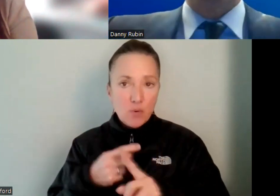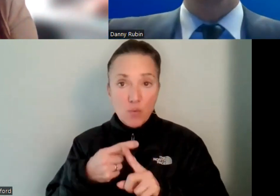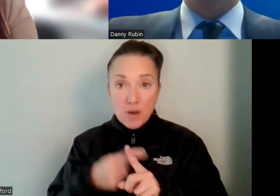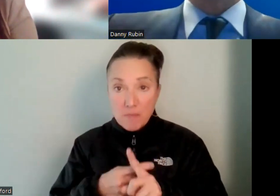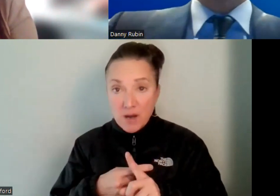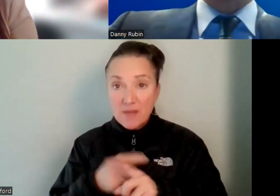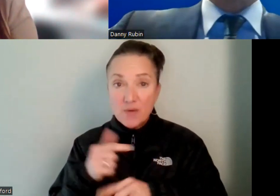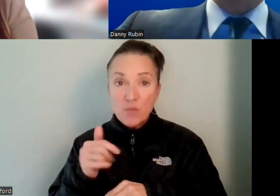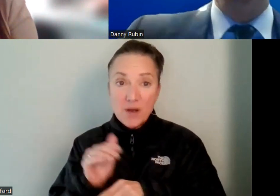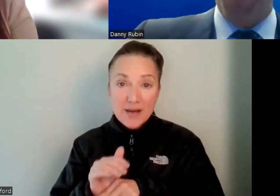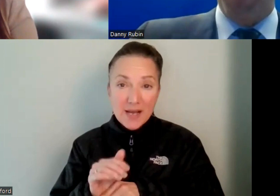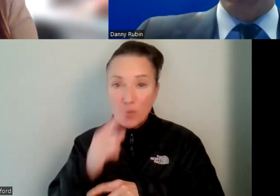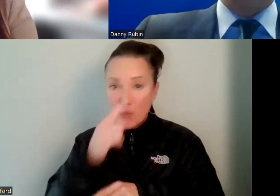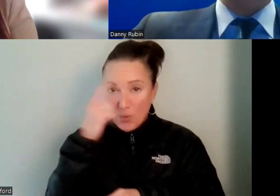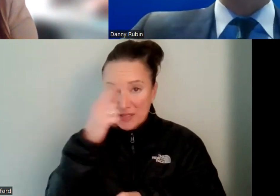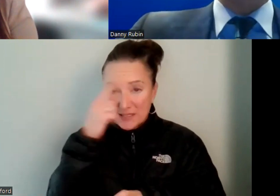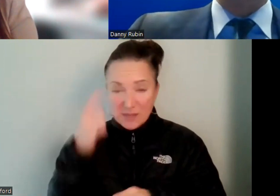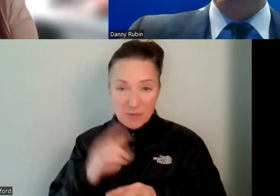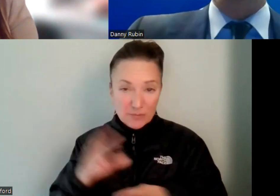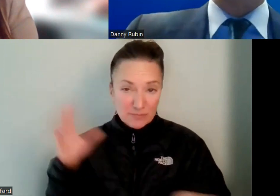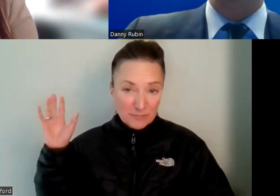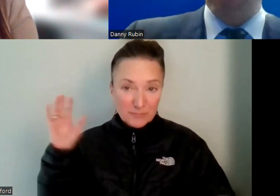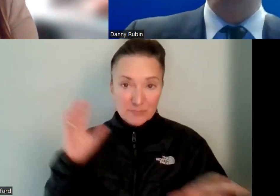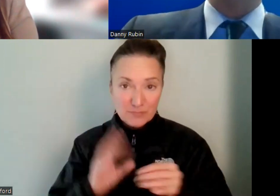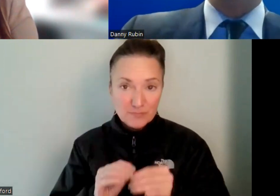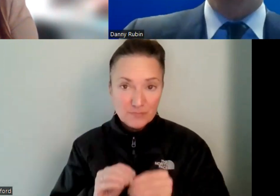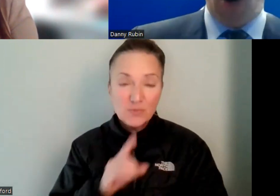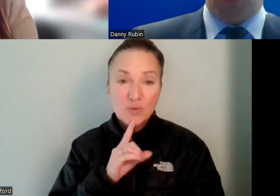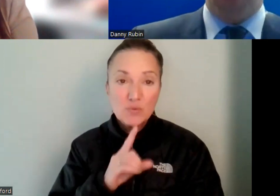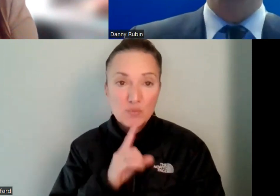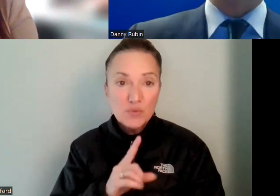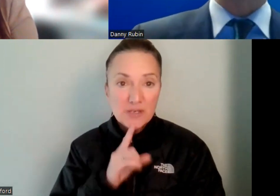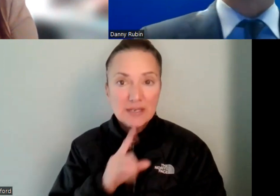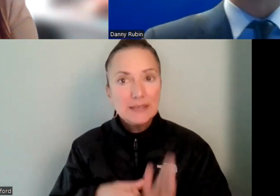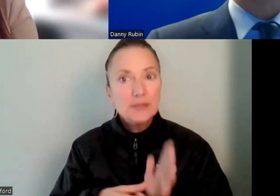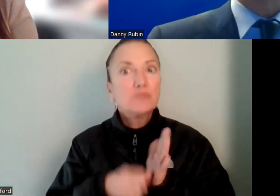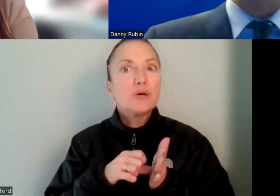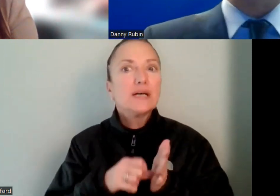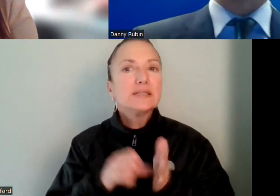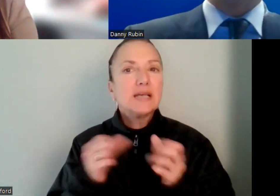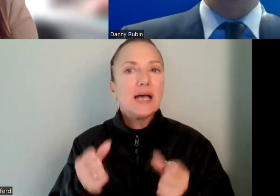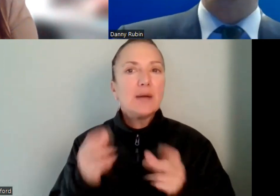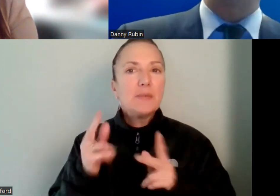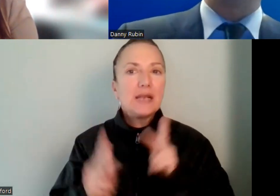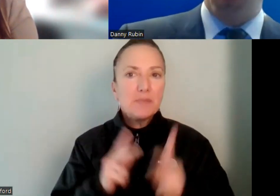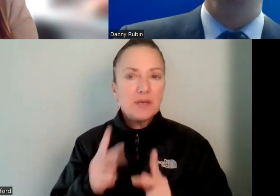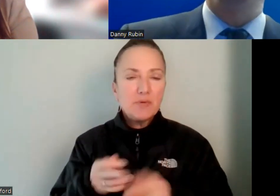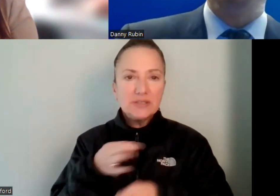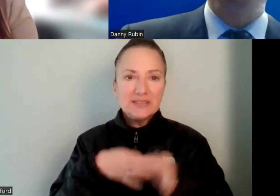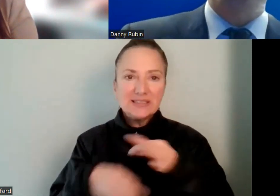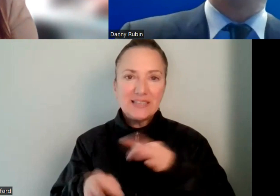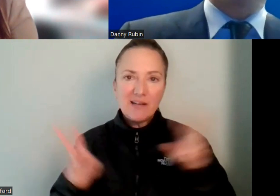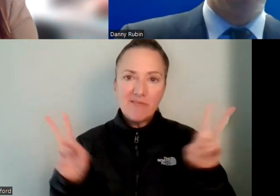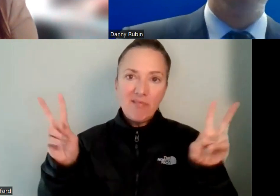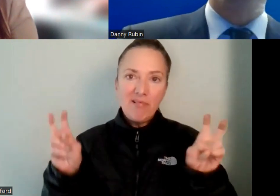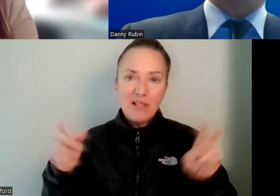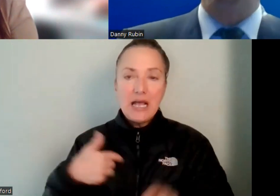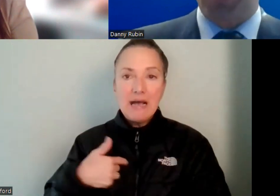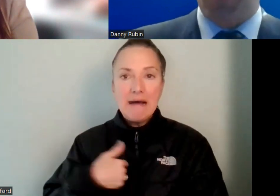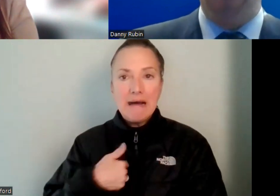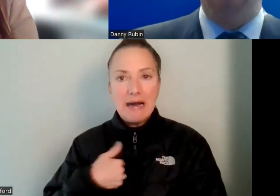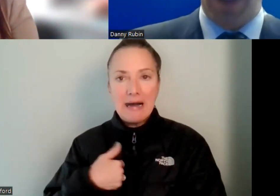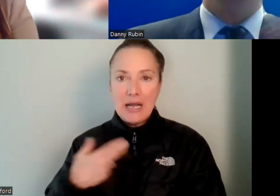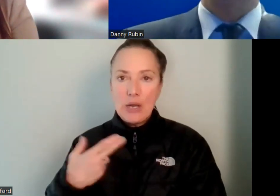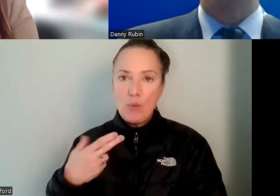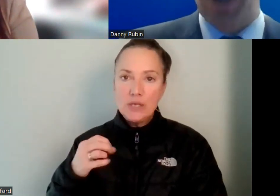many in the summer? Think about the numbers, how big they can get, how impressive they are, instead of just saying, I was a hostess or host